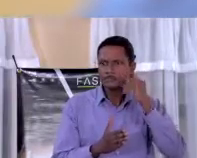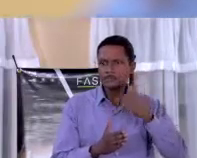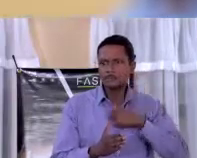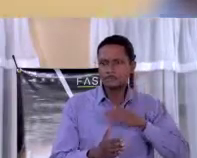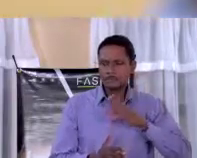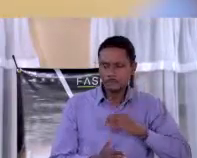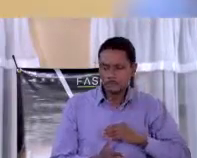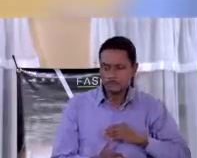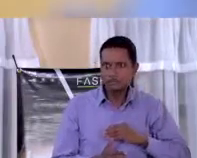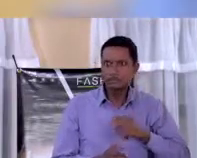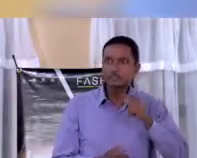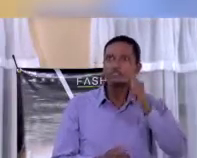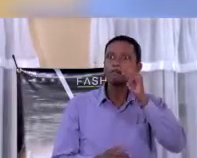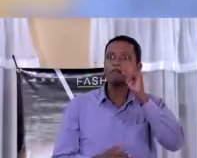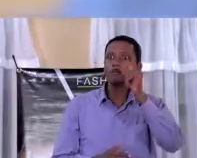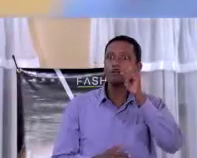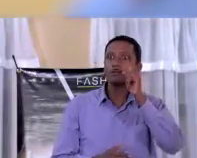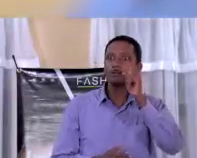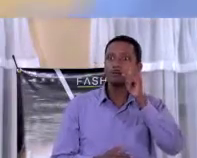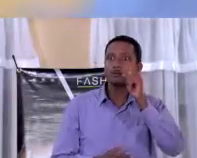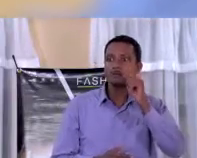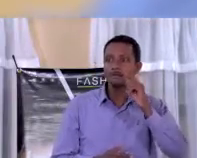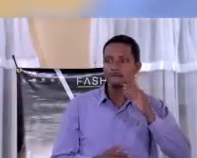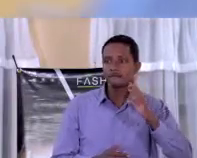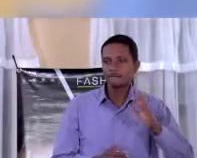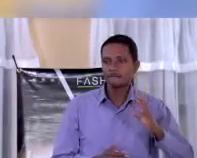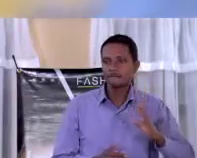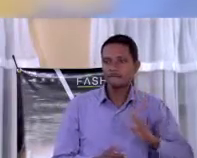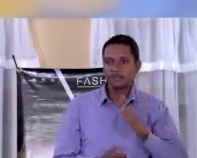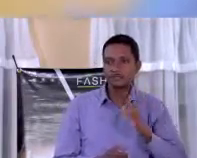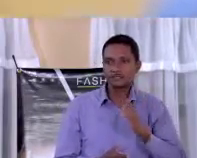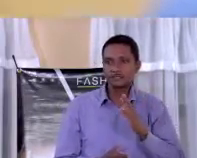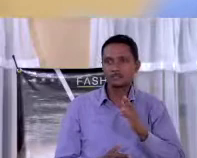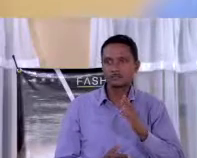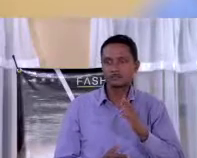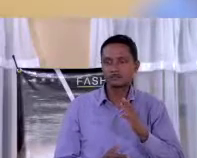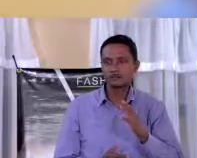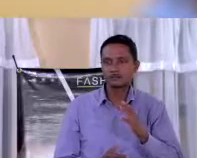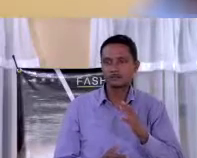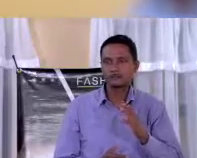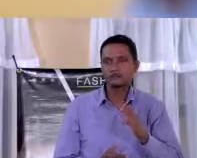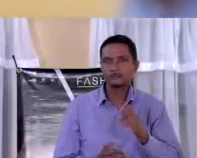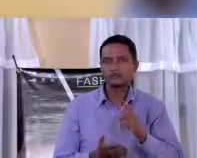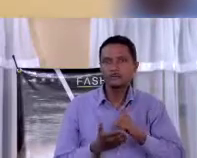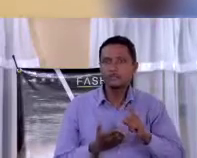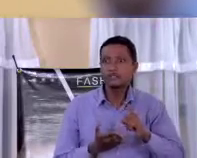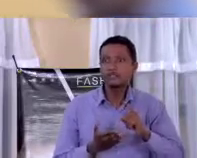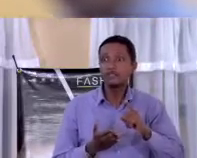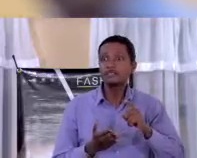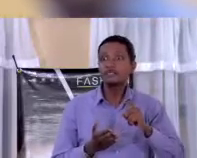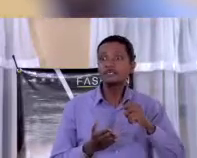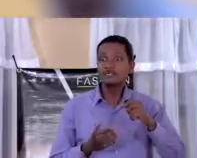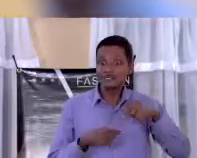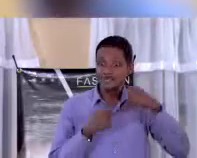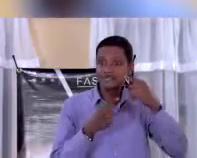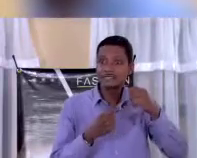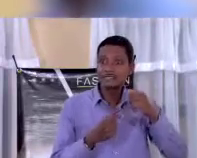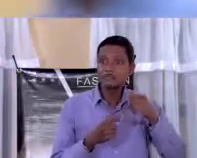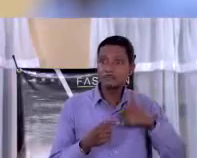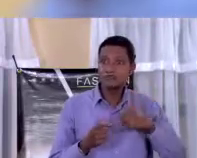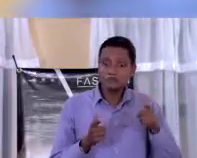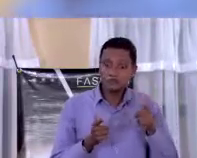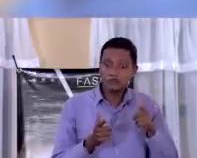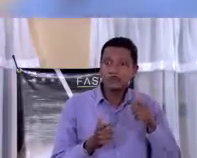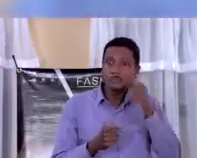is Tobago Fashion Week. I've been dreaming about having my line on Tobago Fashion Week since I was a little girl. Yeah. You know,